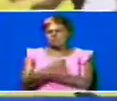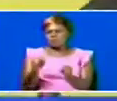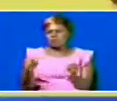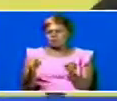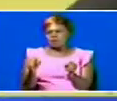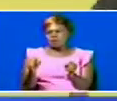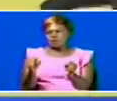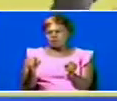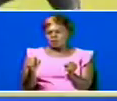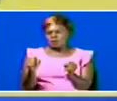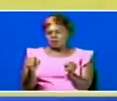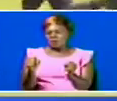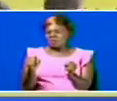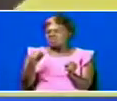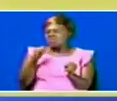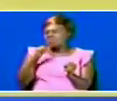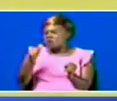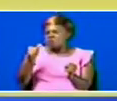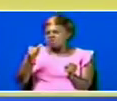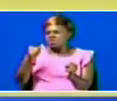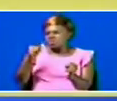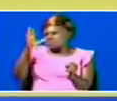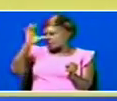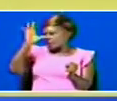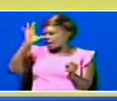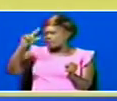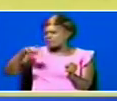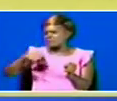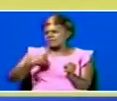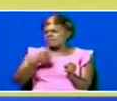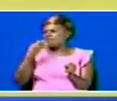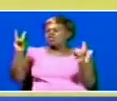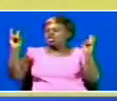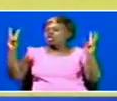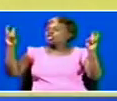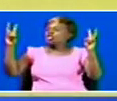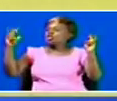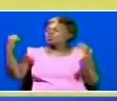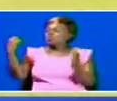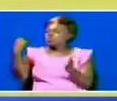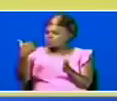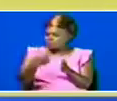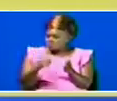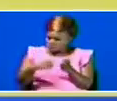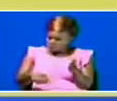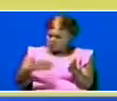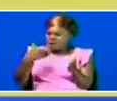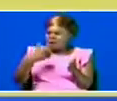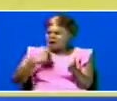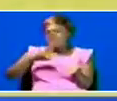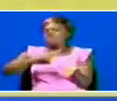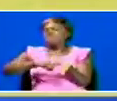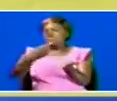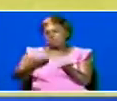is insurmountable. So let's not cheat ourselves. That's not the issue. The issue is whether we had the